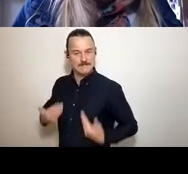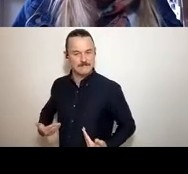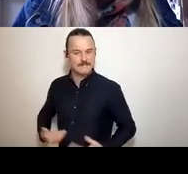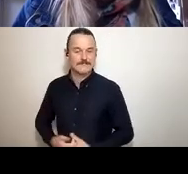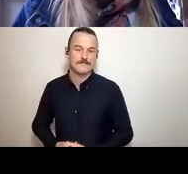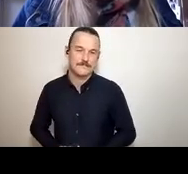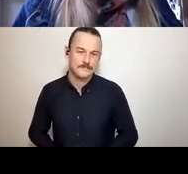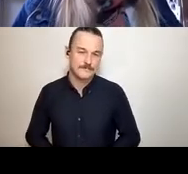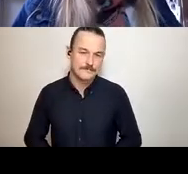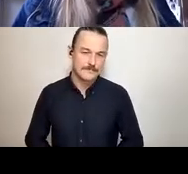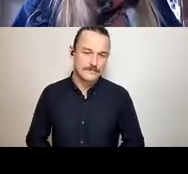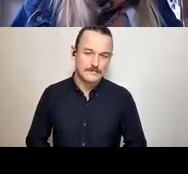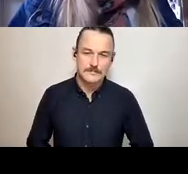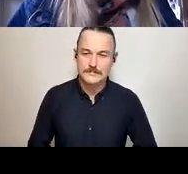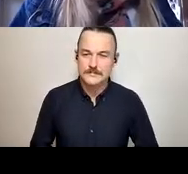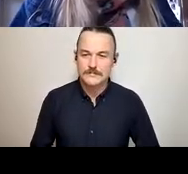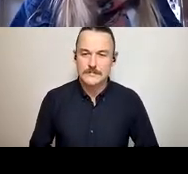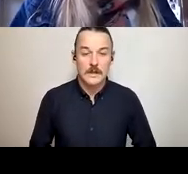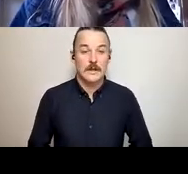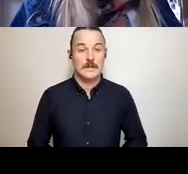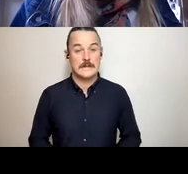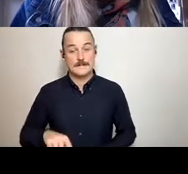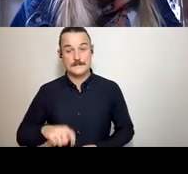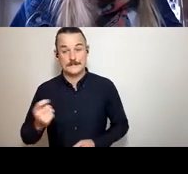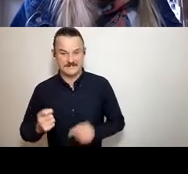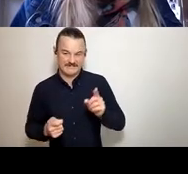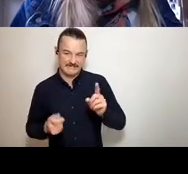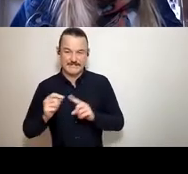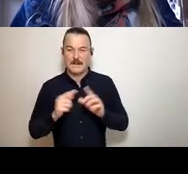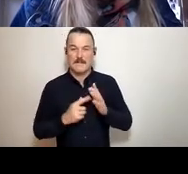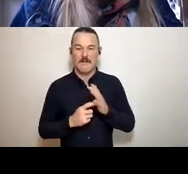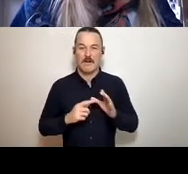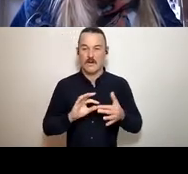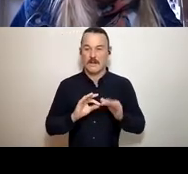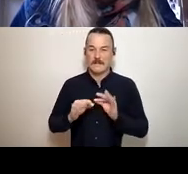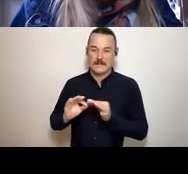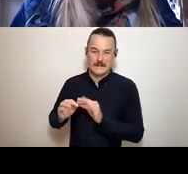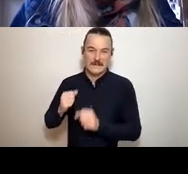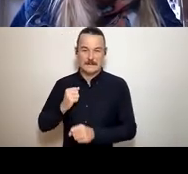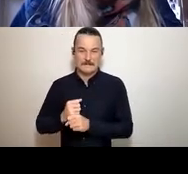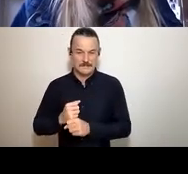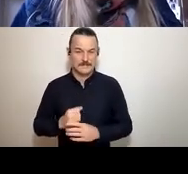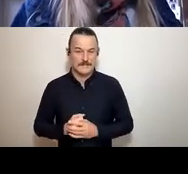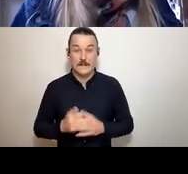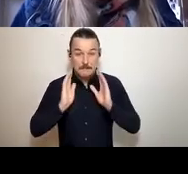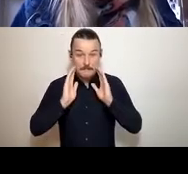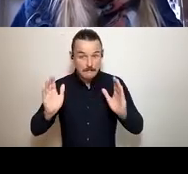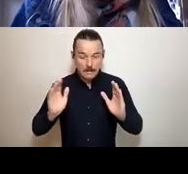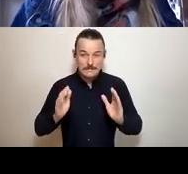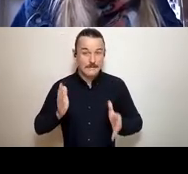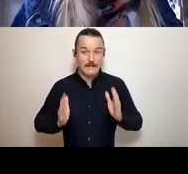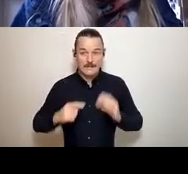one. So, yep, we just had the Paralympic Games and we've seen some amazing athletes doing some amazing things over in